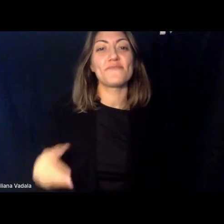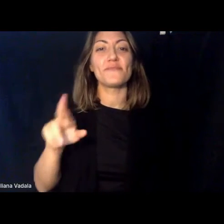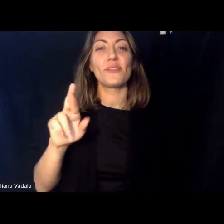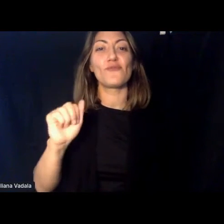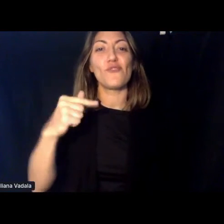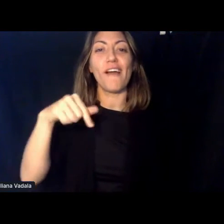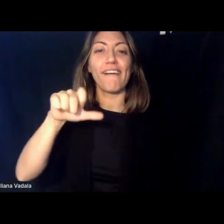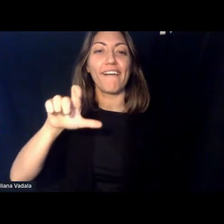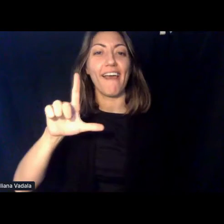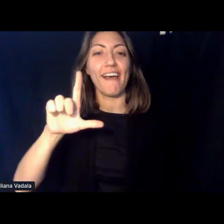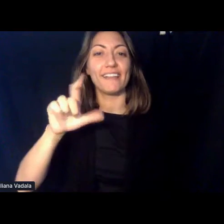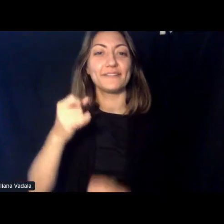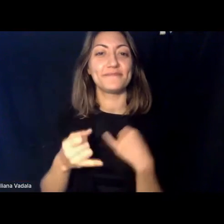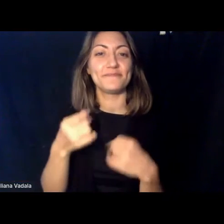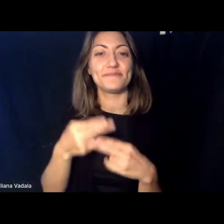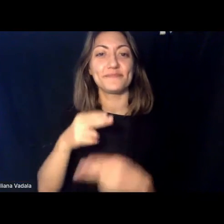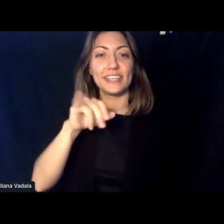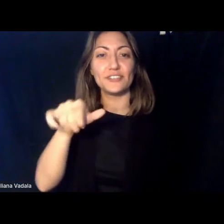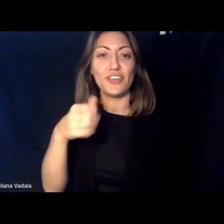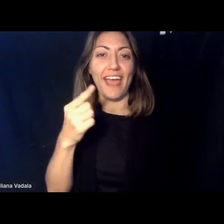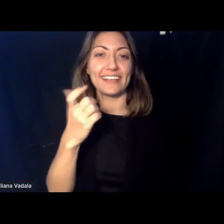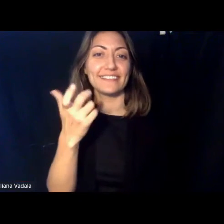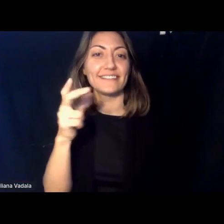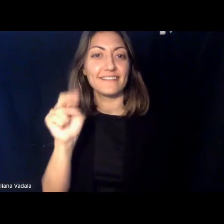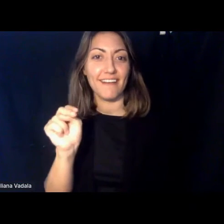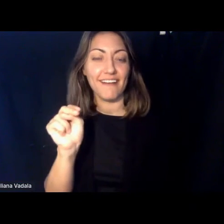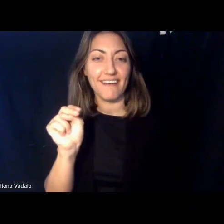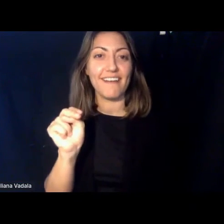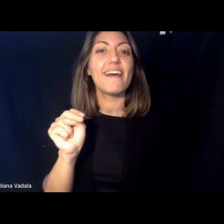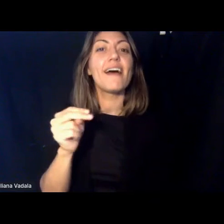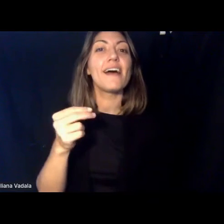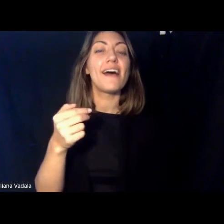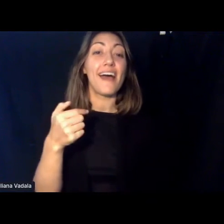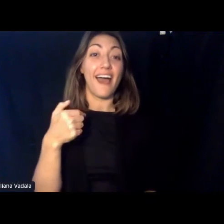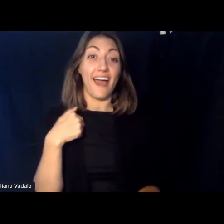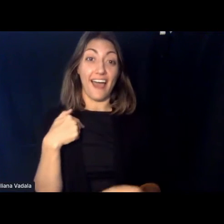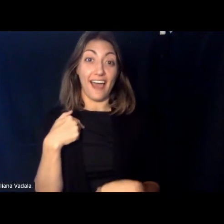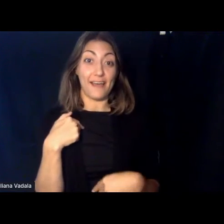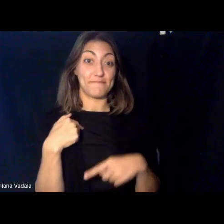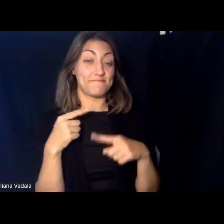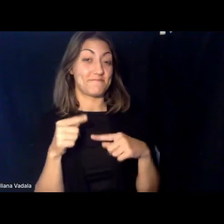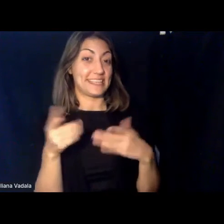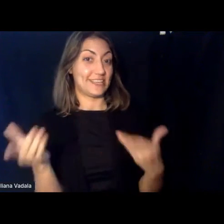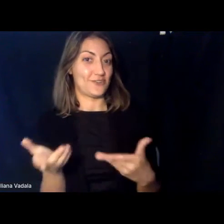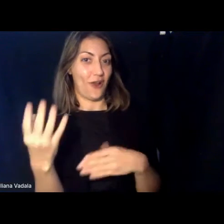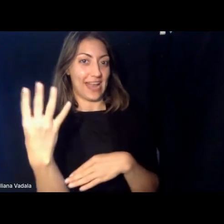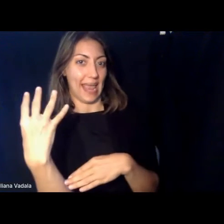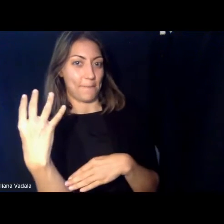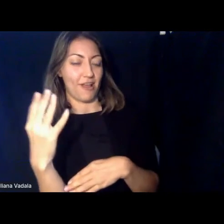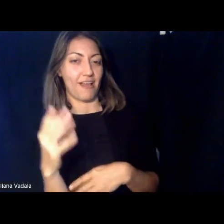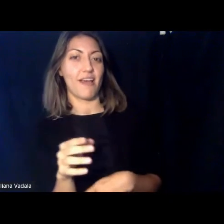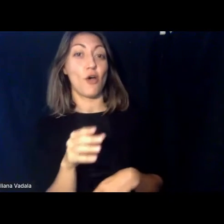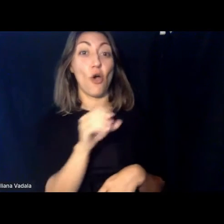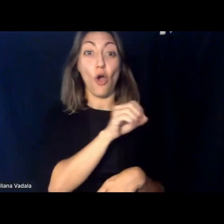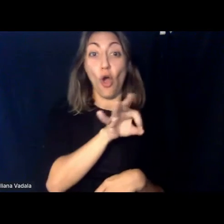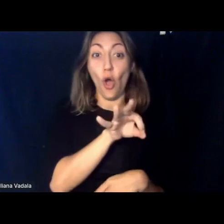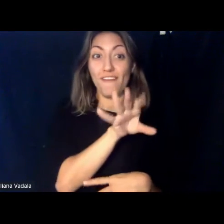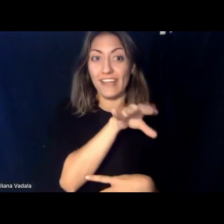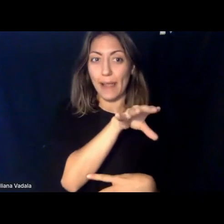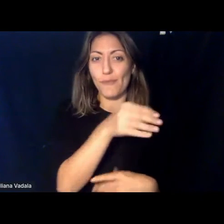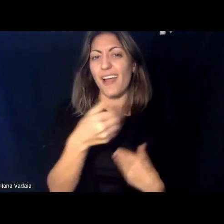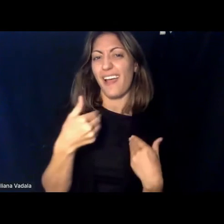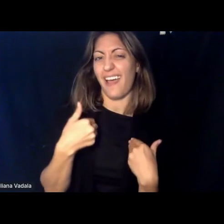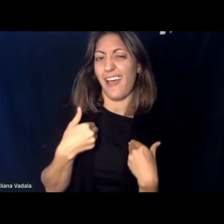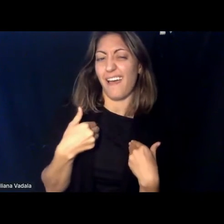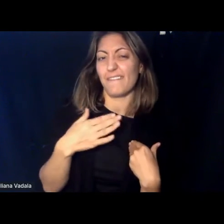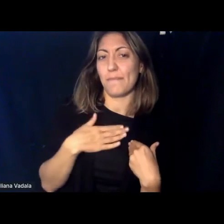On off camera right now, but on screen is my colleague Lori Saltfight. She's the Senior Training Associate for the West